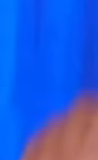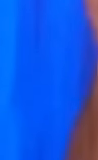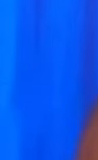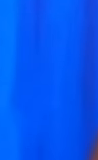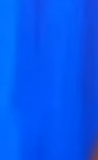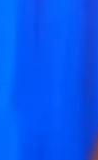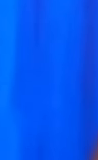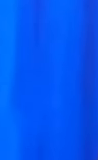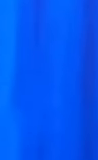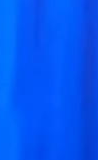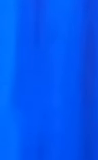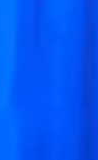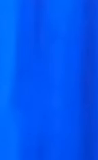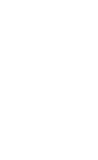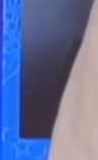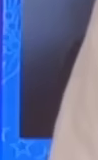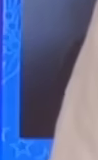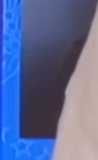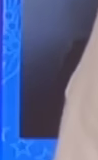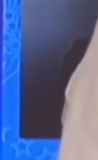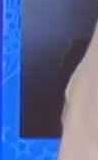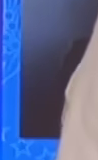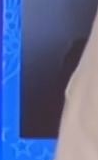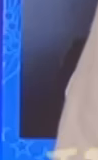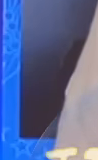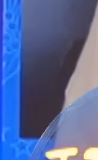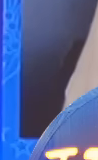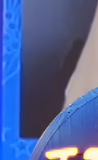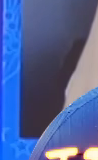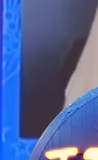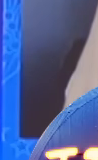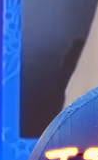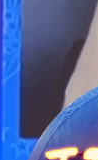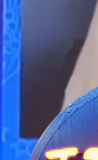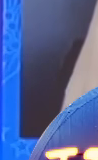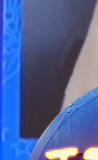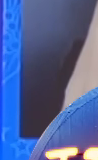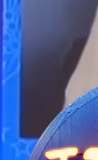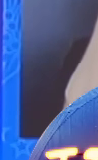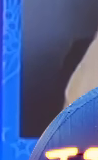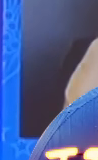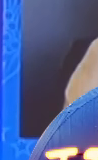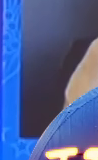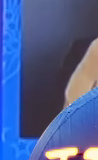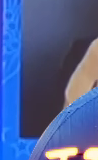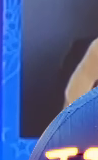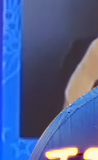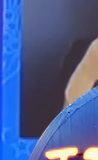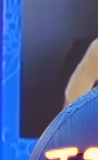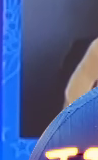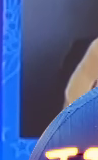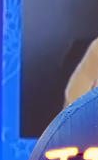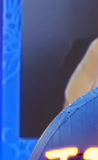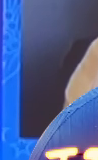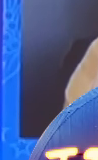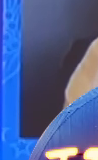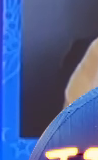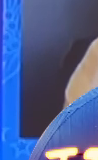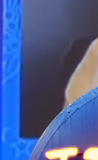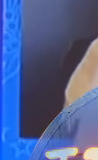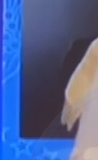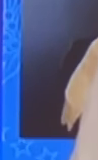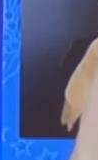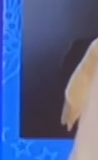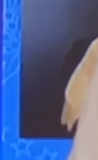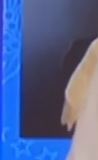for tickets, and make sure you go to jimmydore.com. So Joe Biden is doing the NATO summit. There's and he gave a